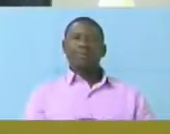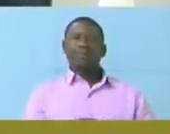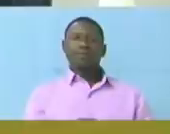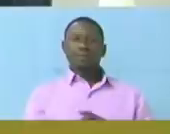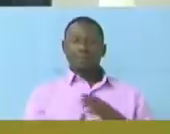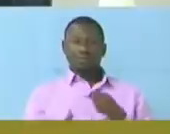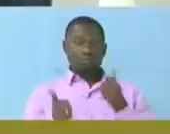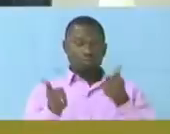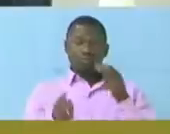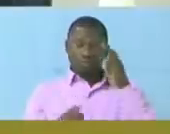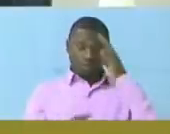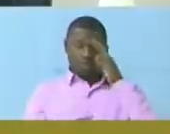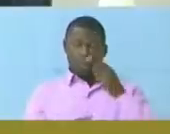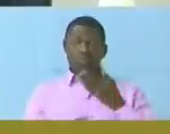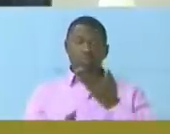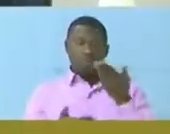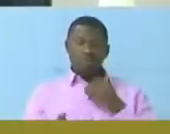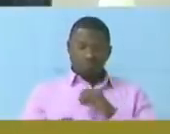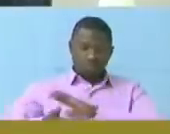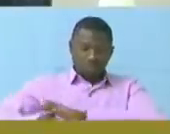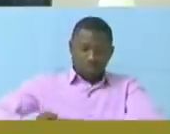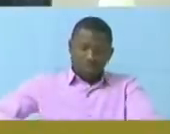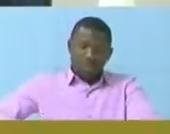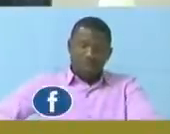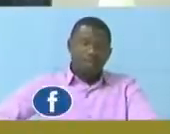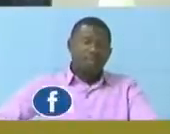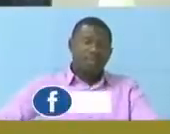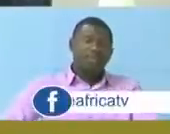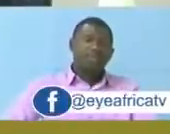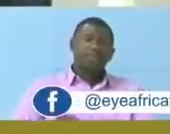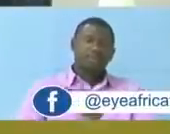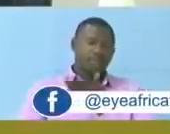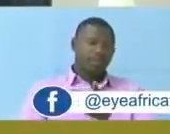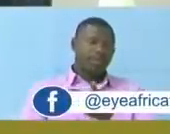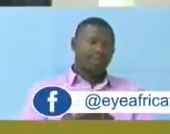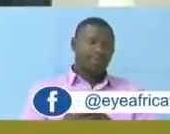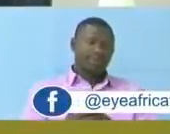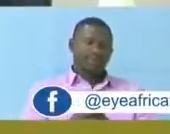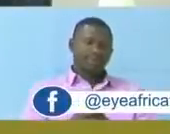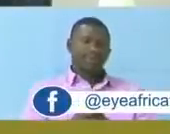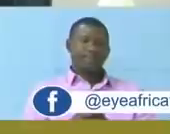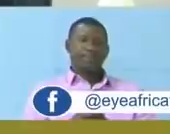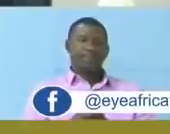good reason why we should put it in. And